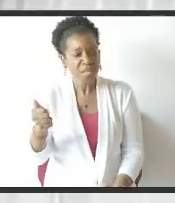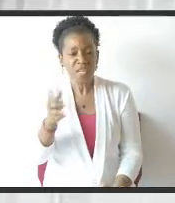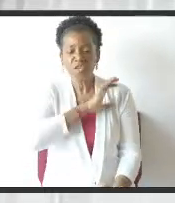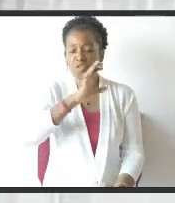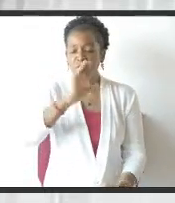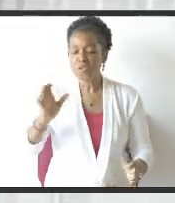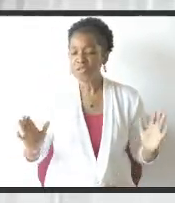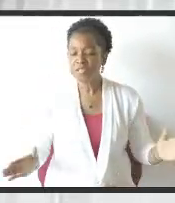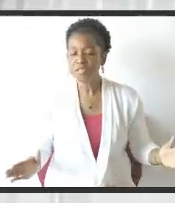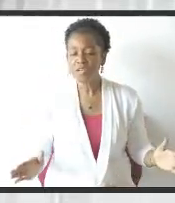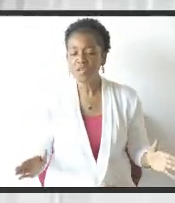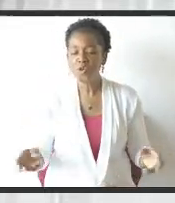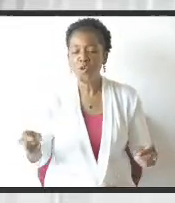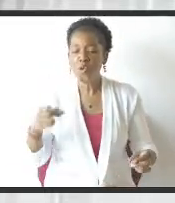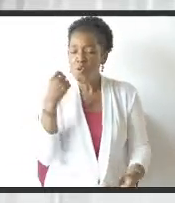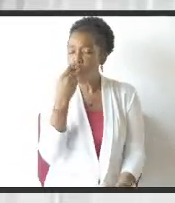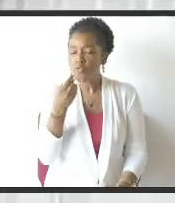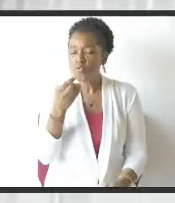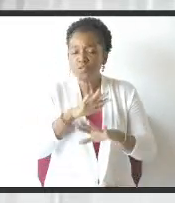temptations.